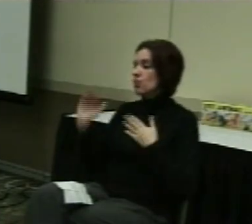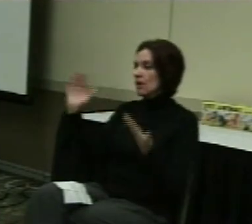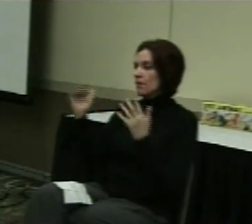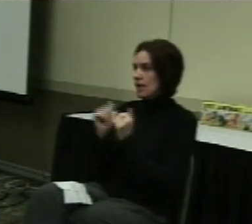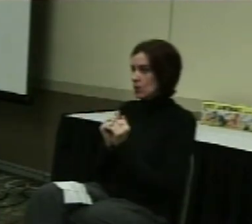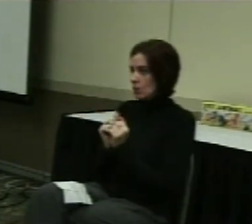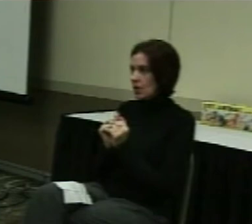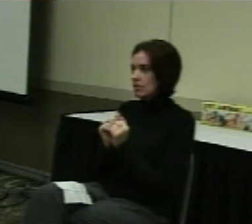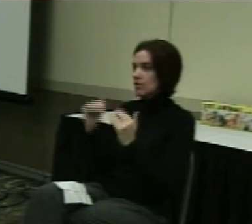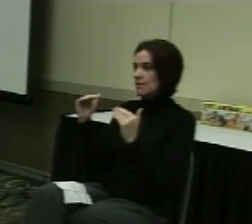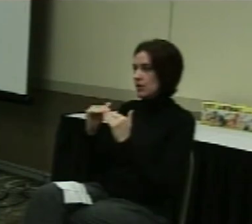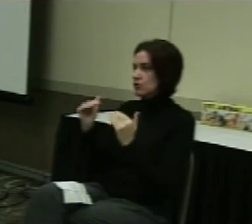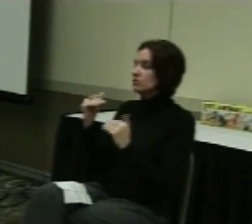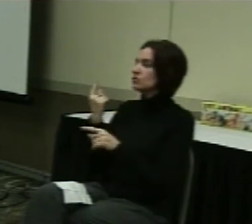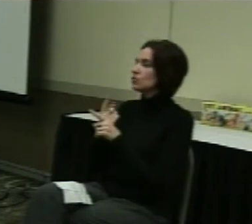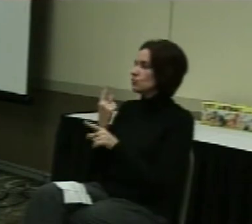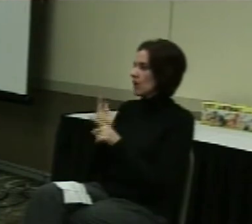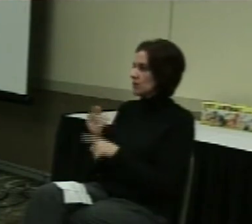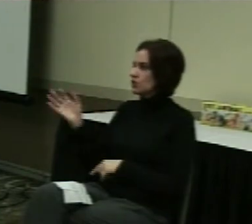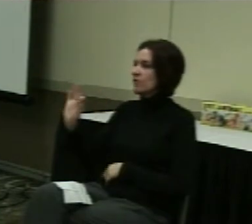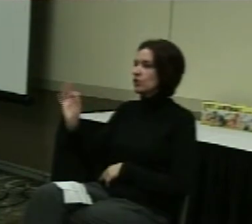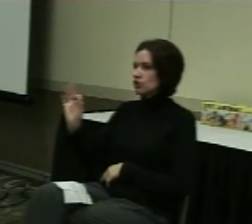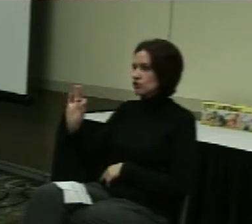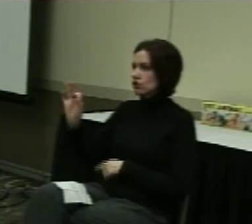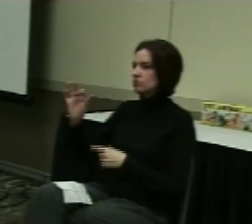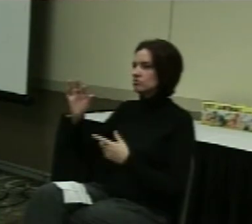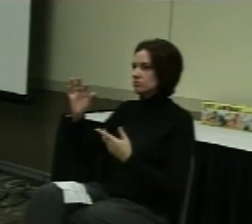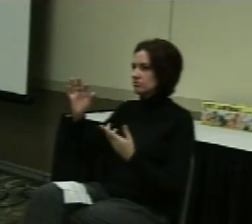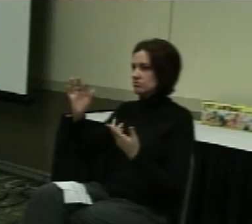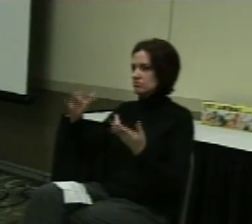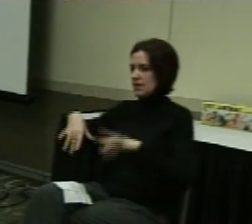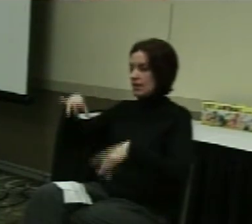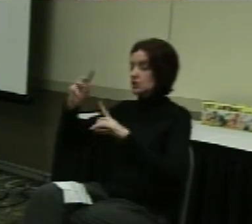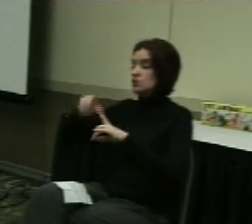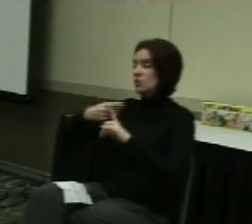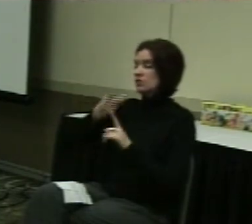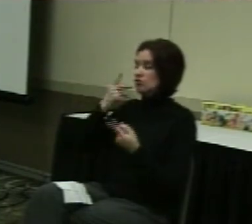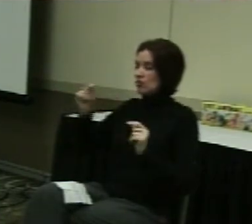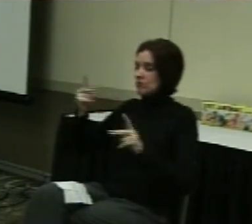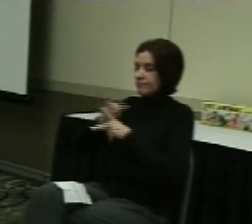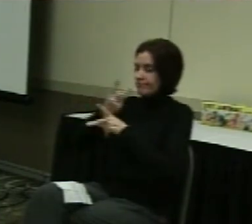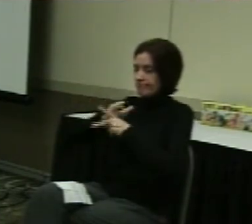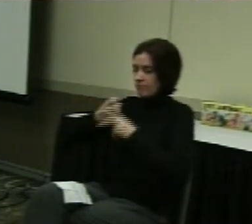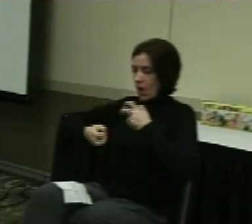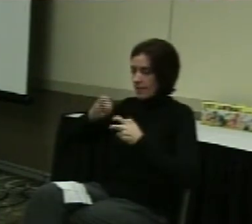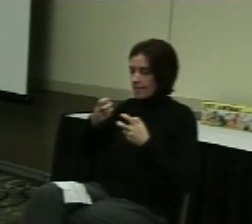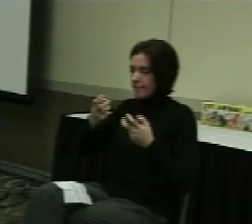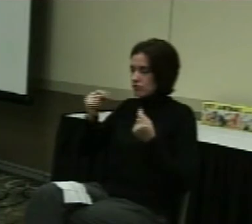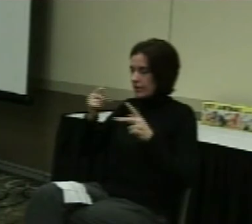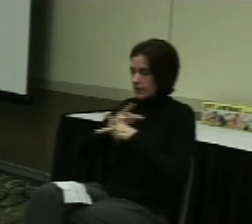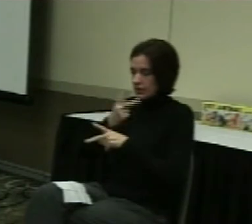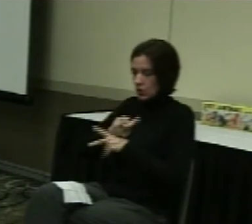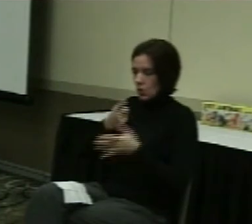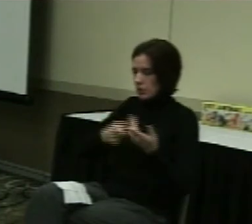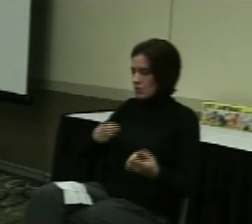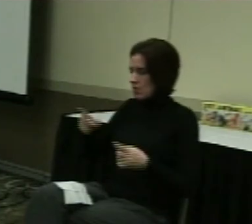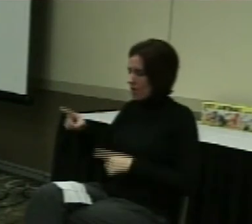The furniture selection. So as you go in and as you try to problem solve and as you try to unravel what